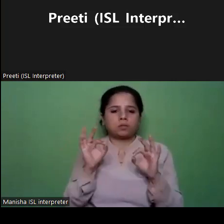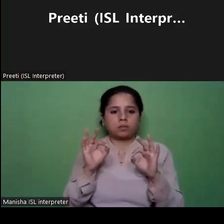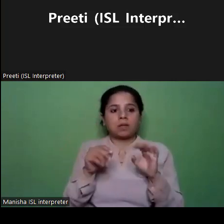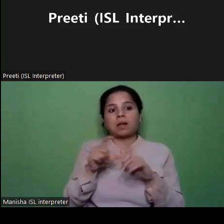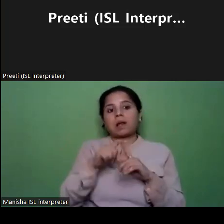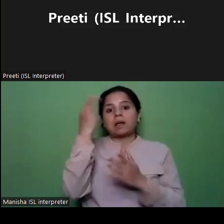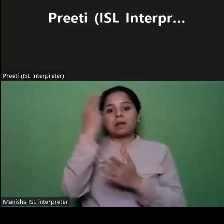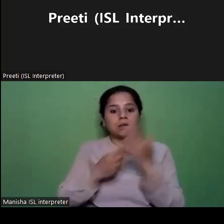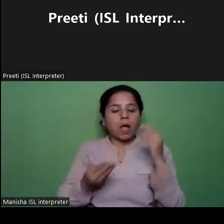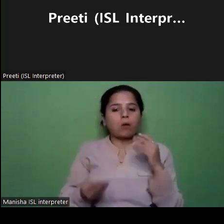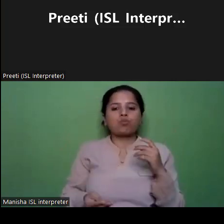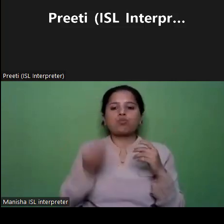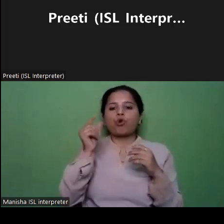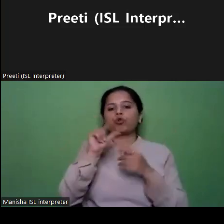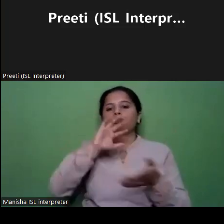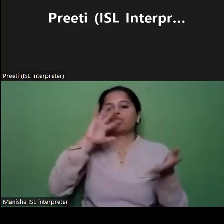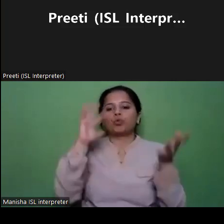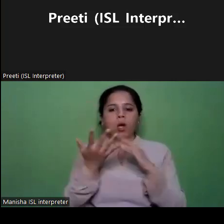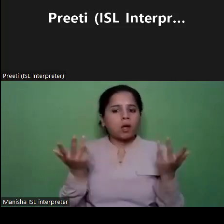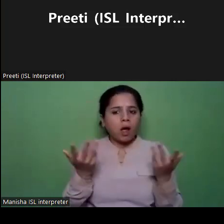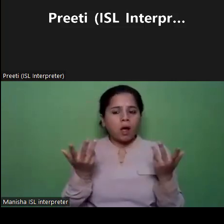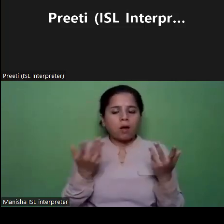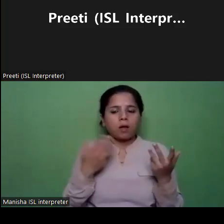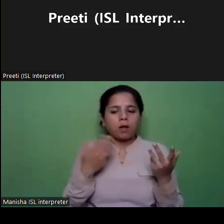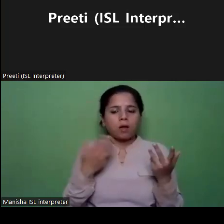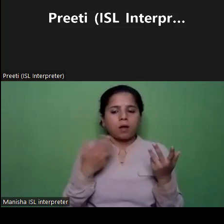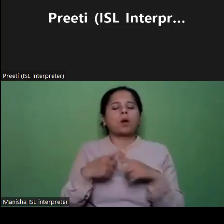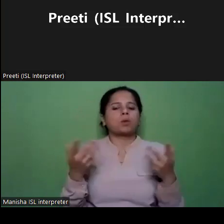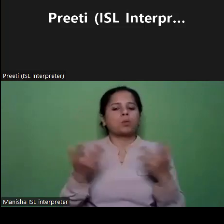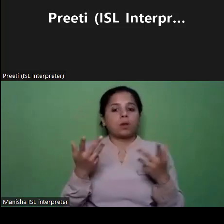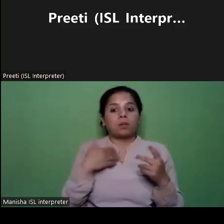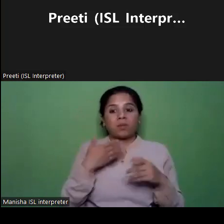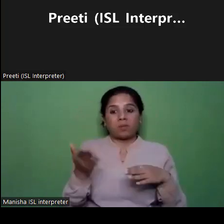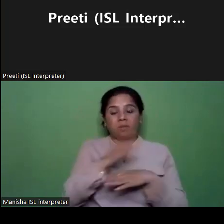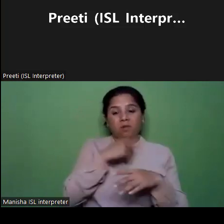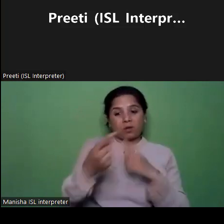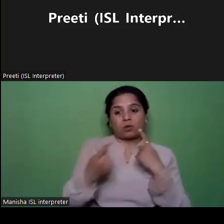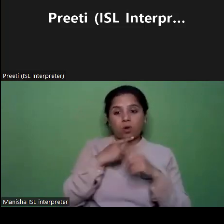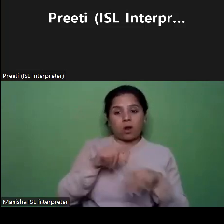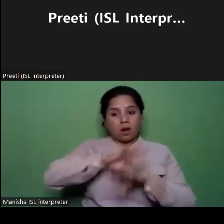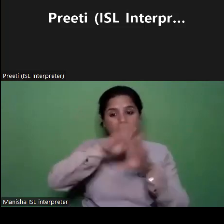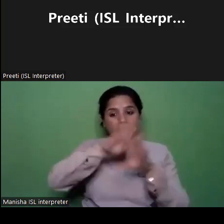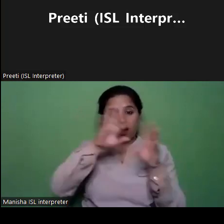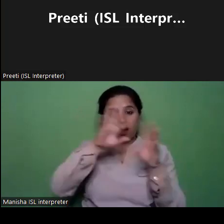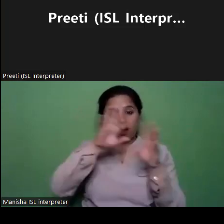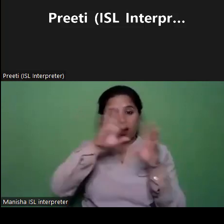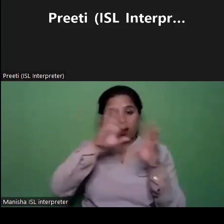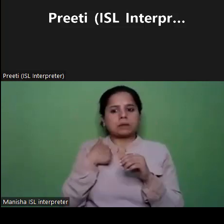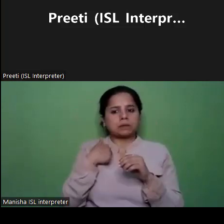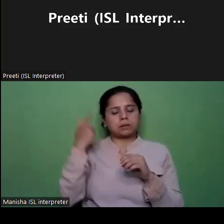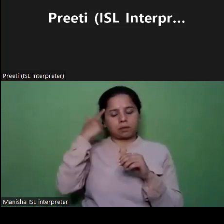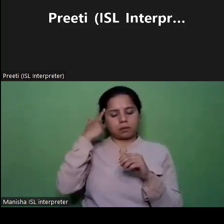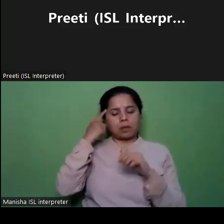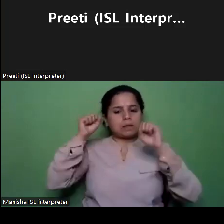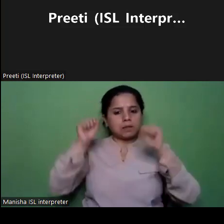universal? And how do we talk about it? But before we talk about all that, we have to be first convinced that what